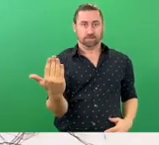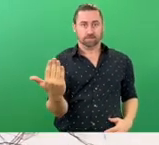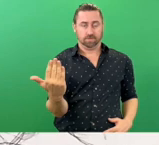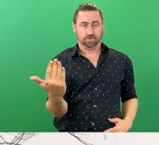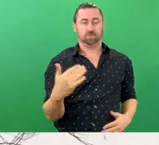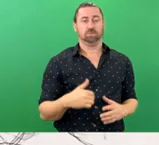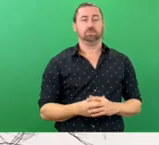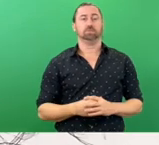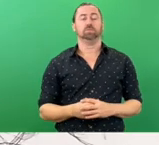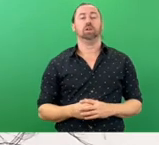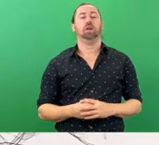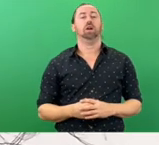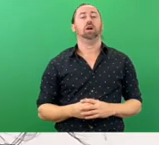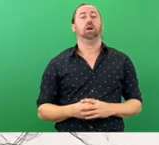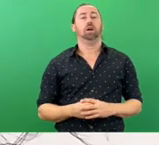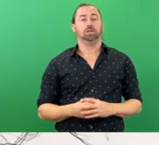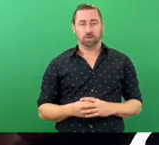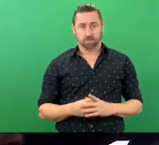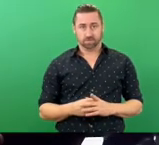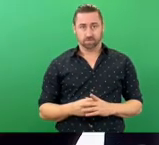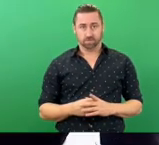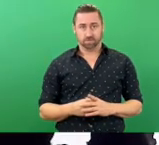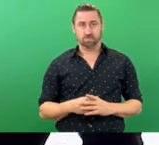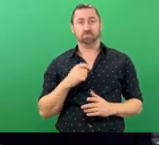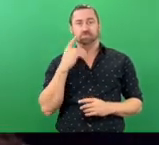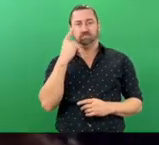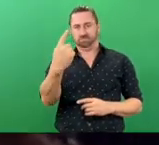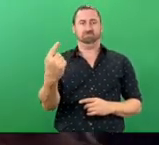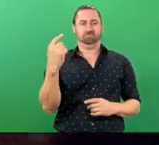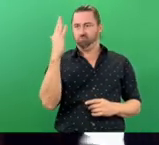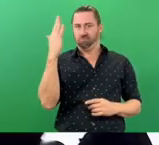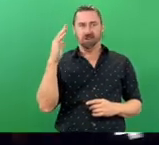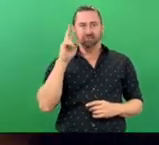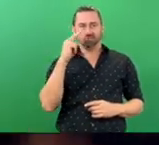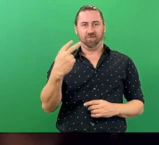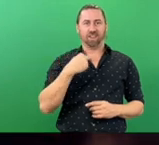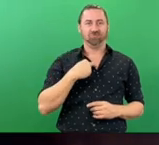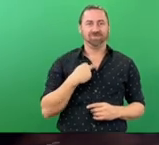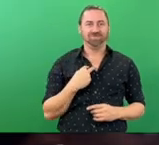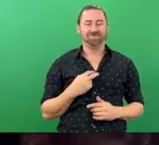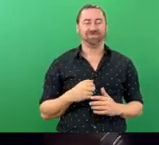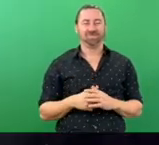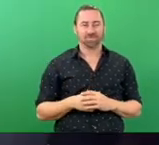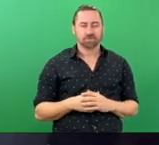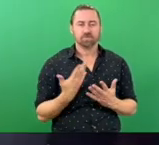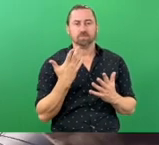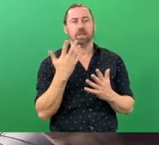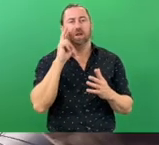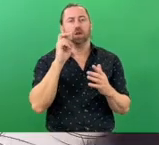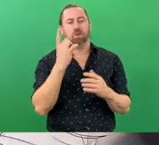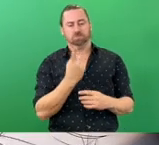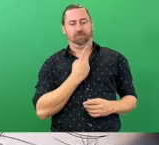you can use too. And we're going to bring in the self-portrait. You can see me there in my mirror. All right, now with